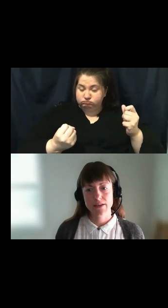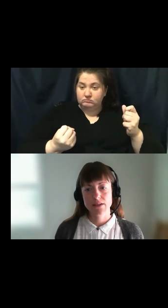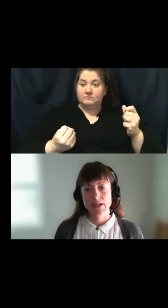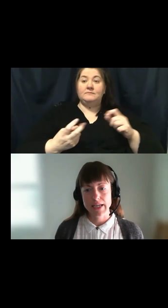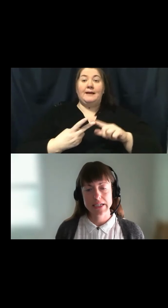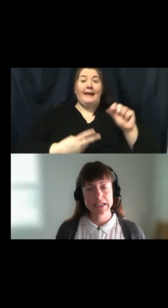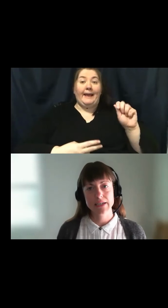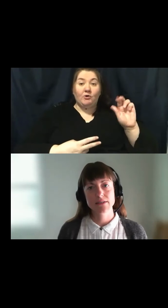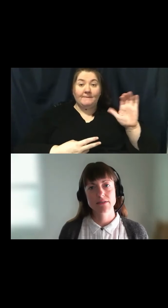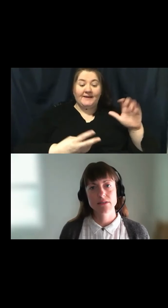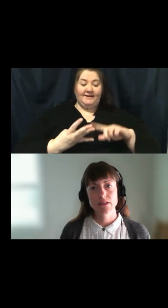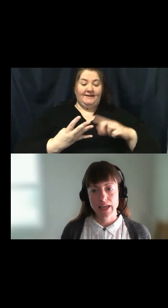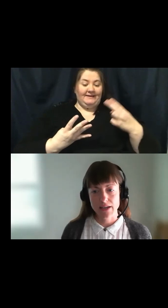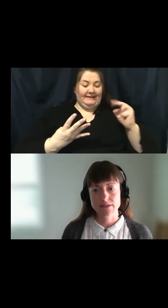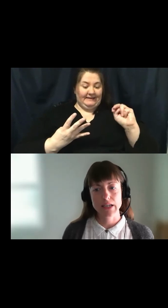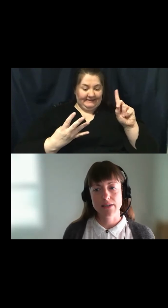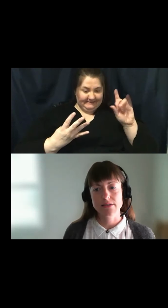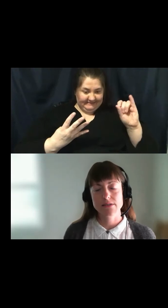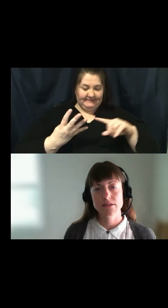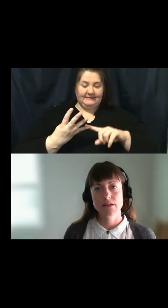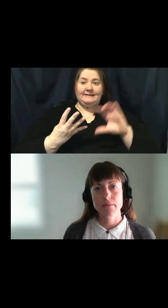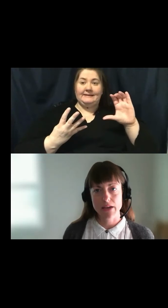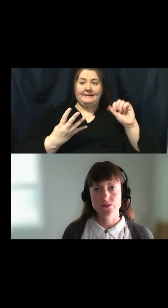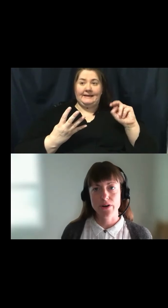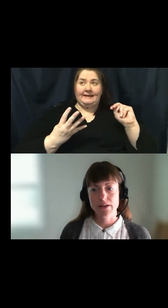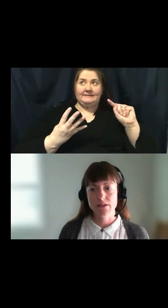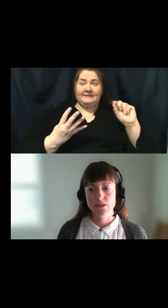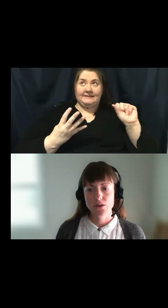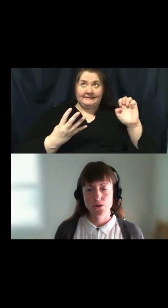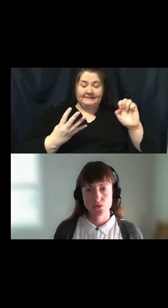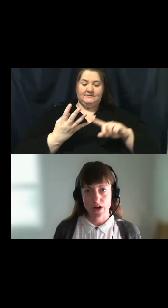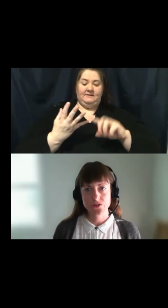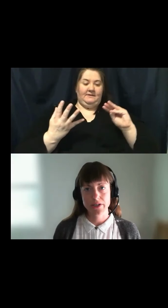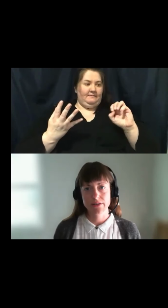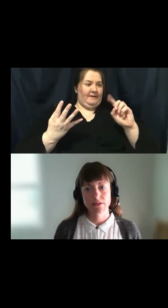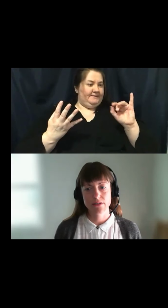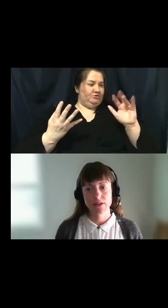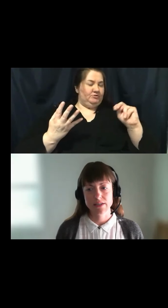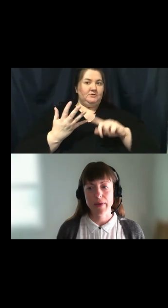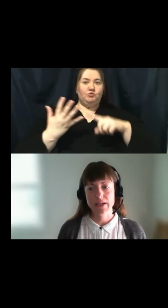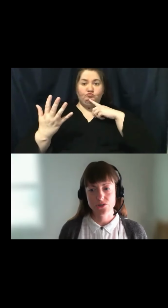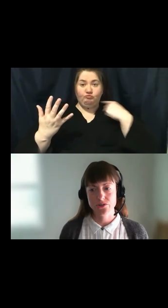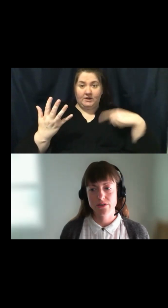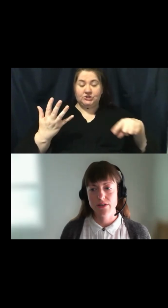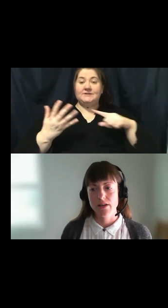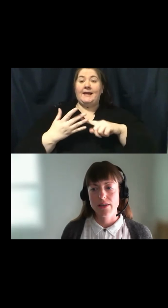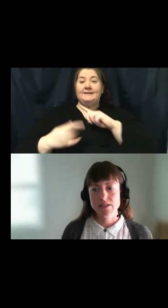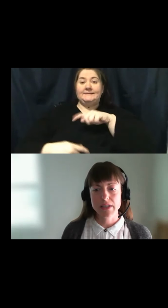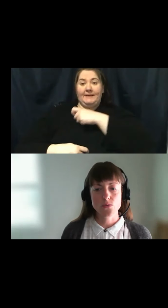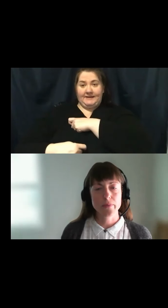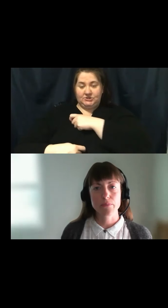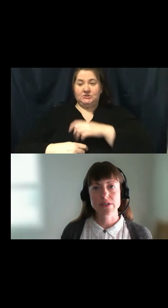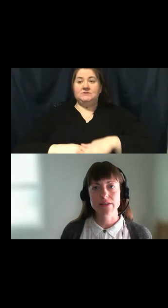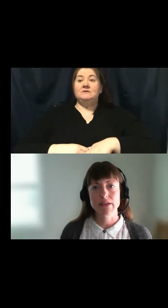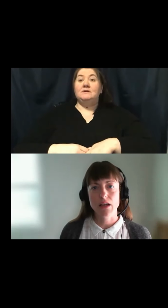Arabic, Hindi, Cantonese, Mandarin, Russian, and Spanish. This